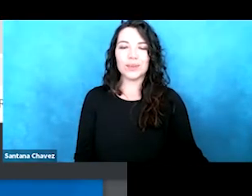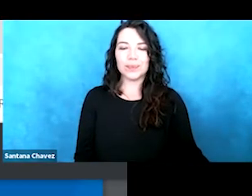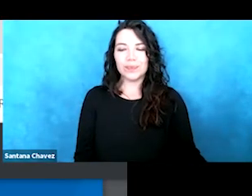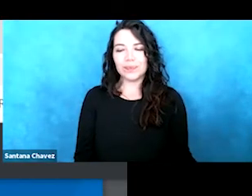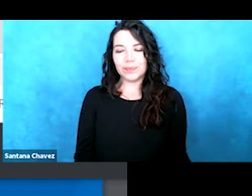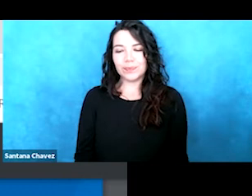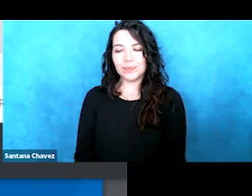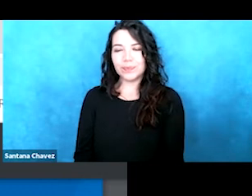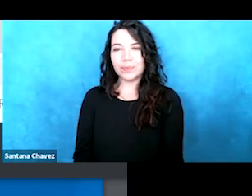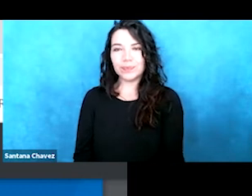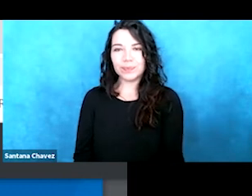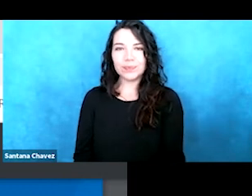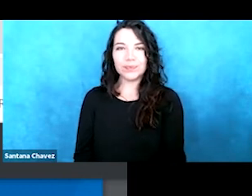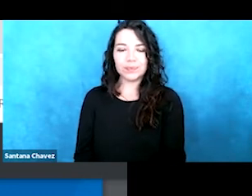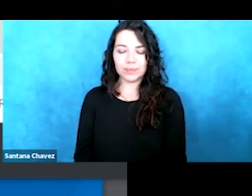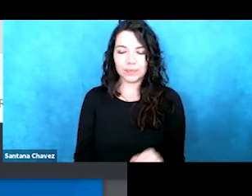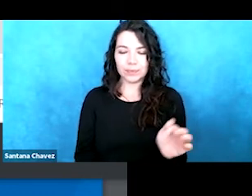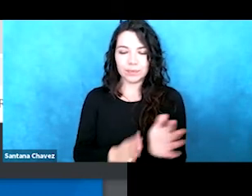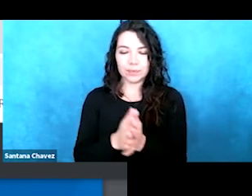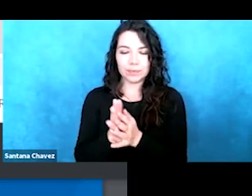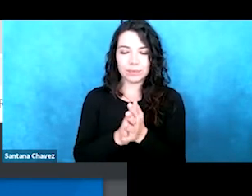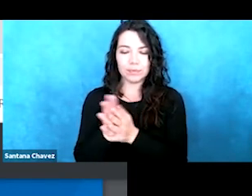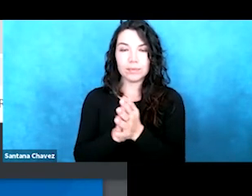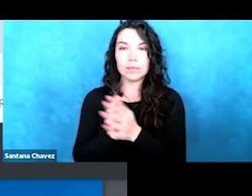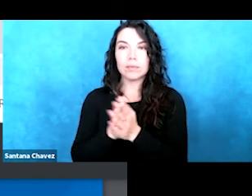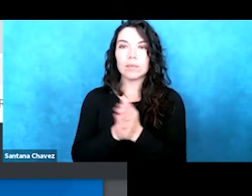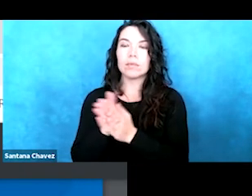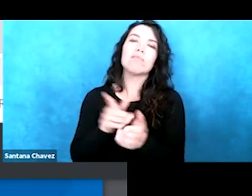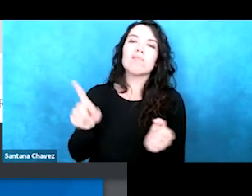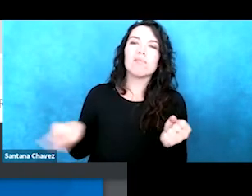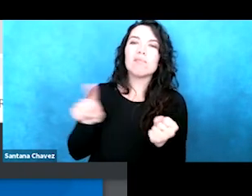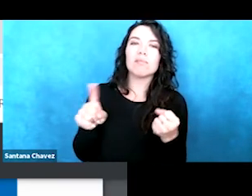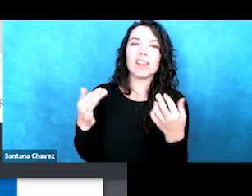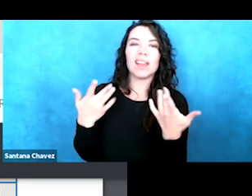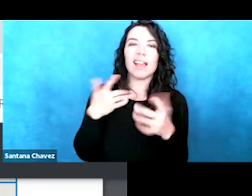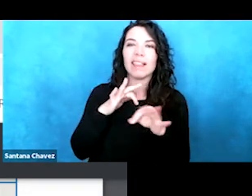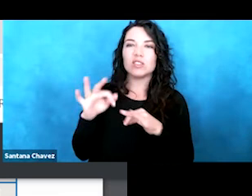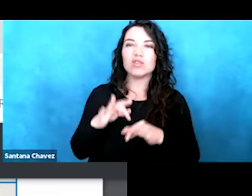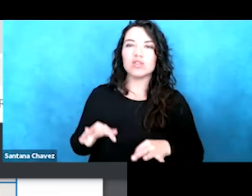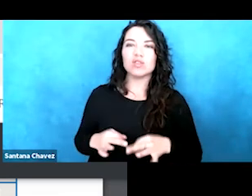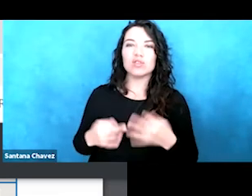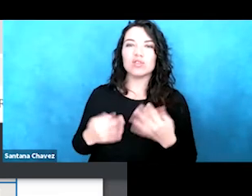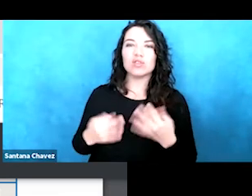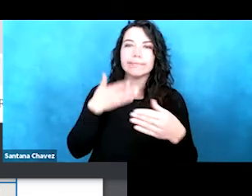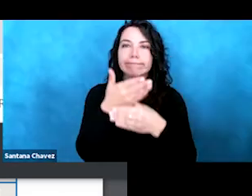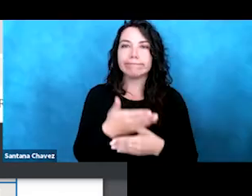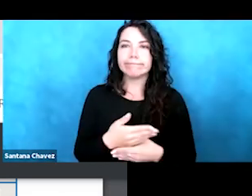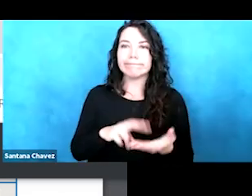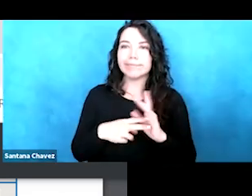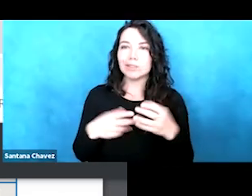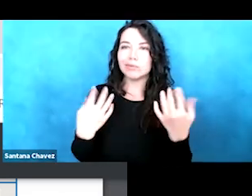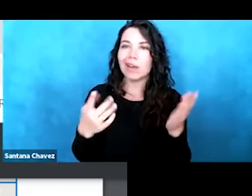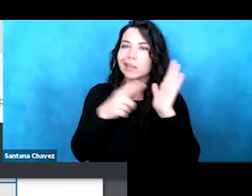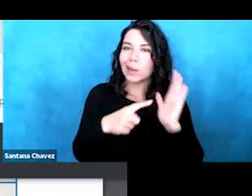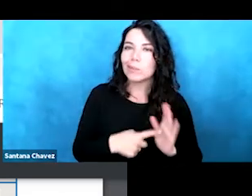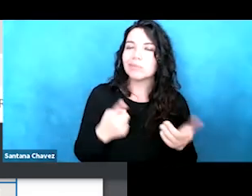these illustrative interventions follow the different sectors. So we provide examples of interventions or activities that